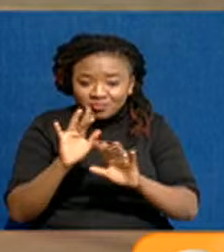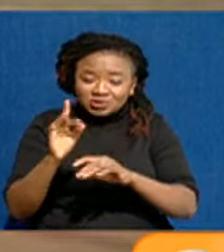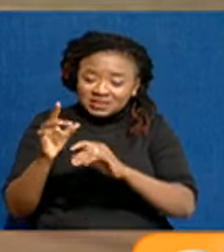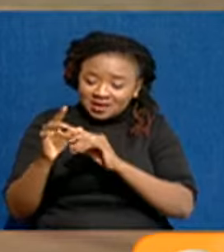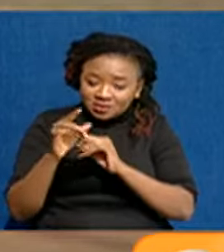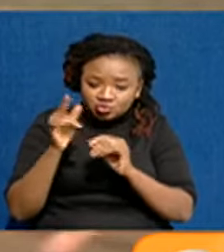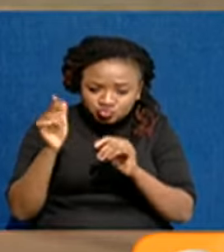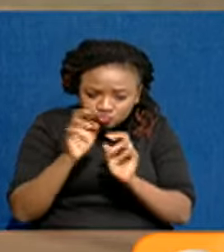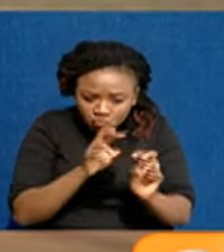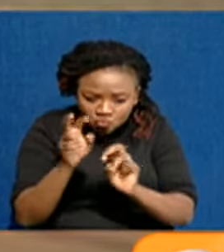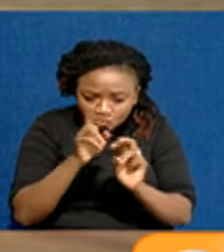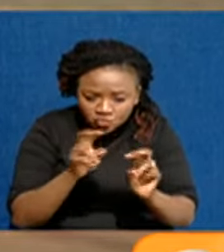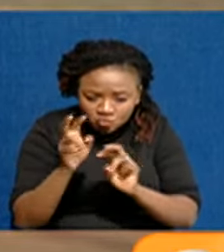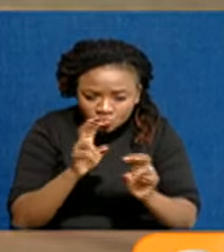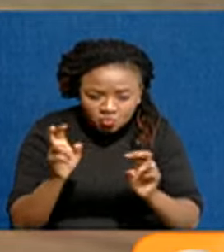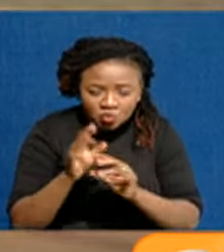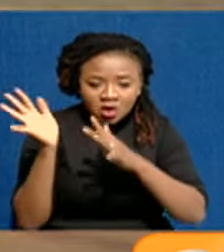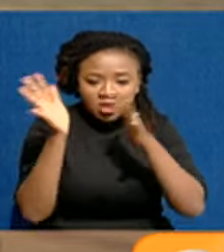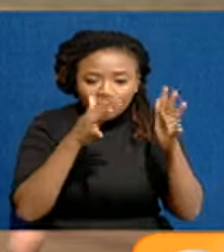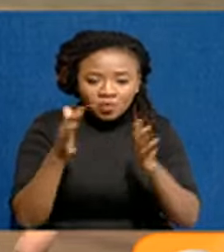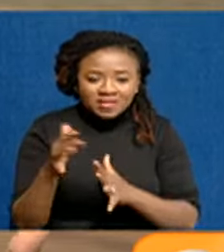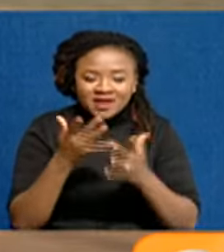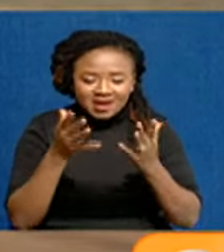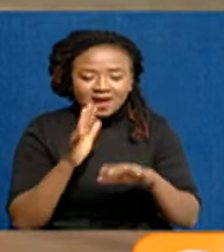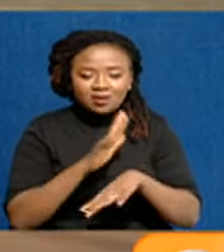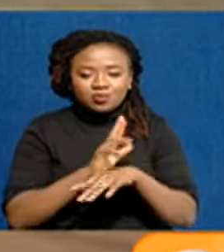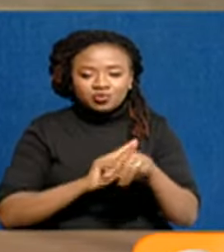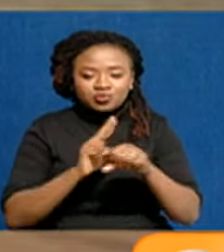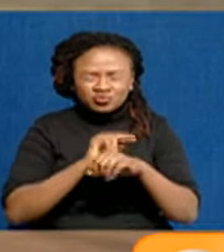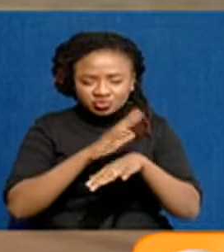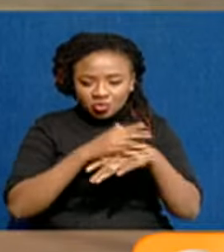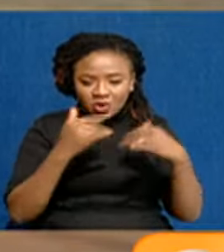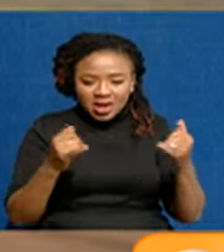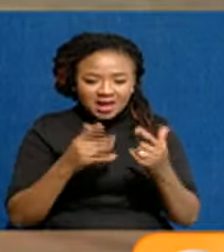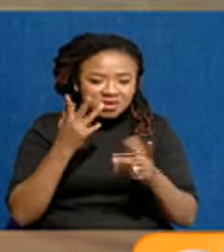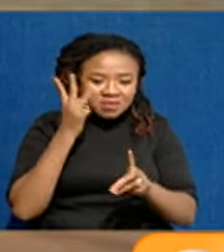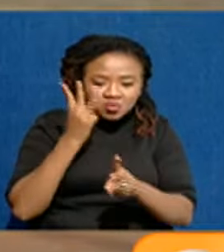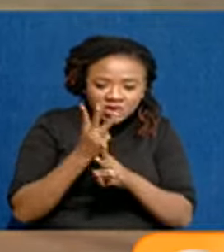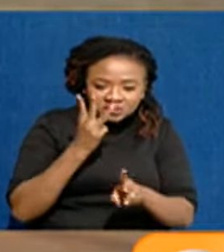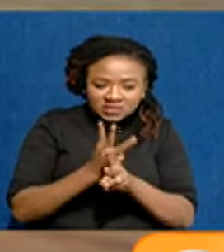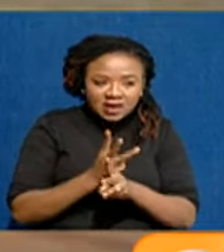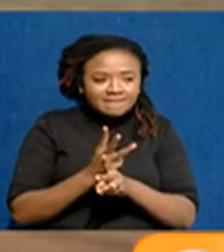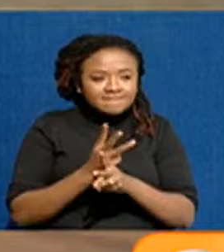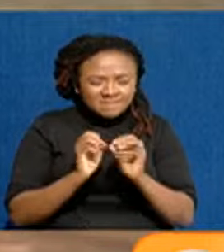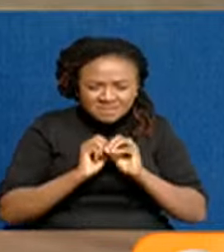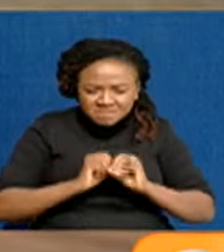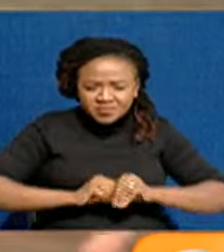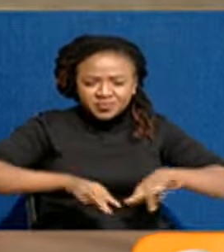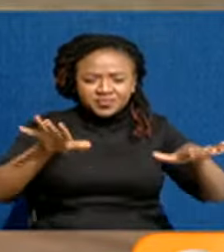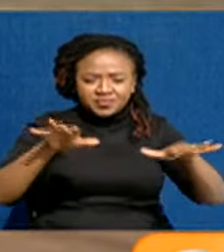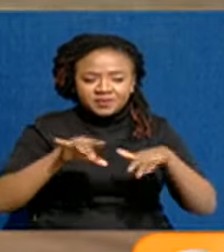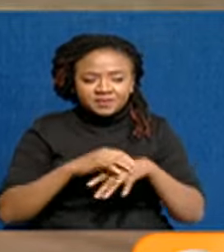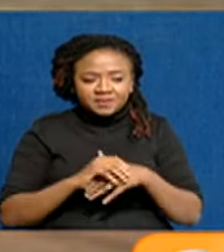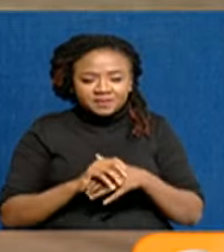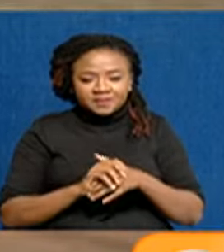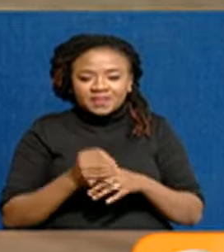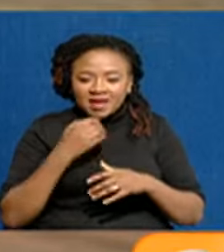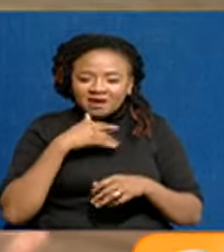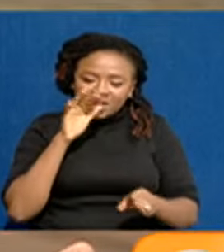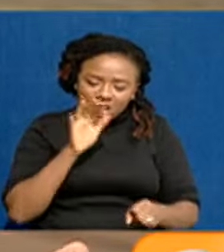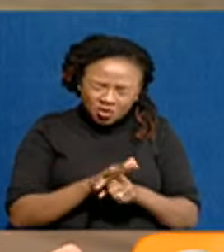weather forecasts. Now they're using the social media platforms. They share them through WhatsApps. They share them through many. They've made information